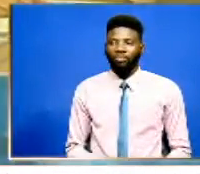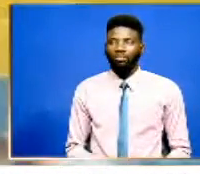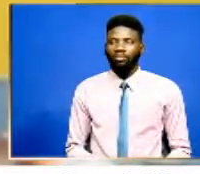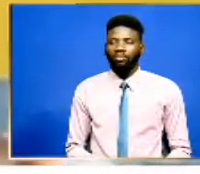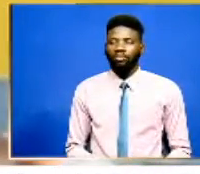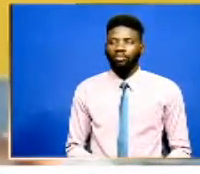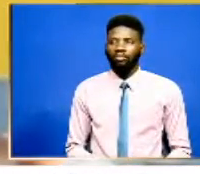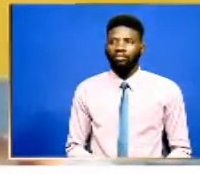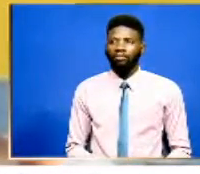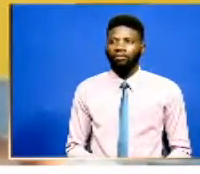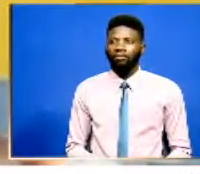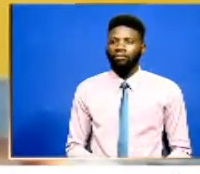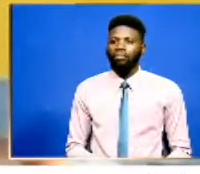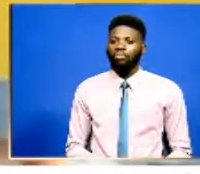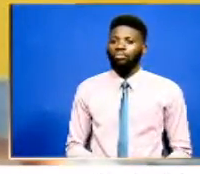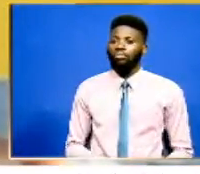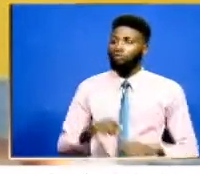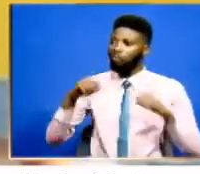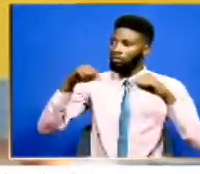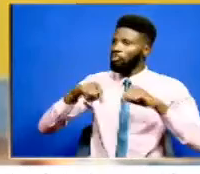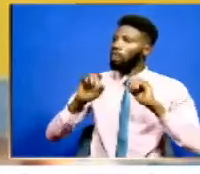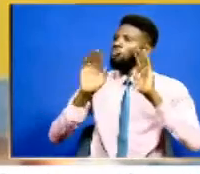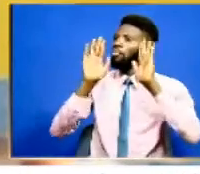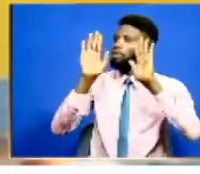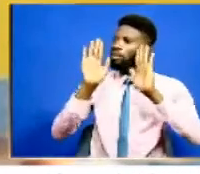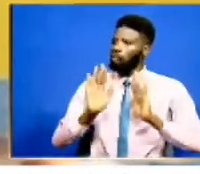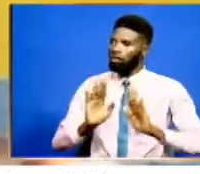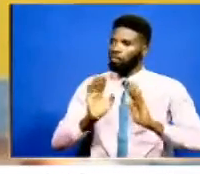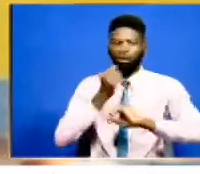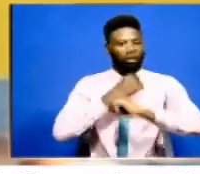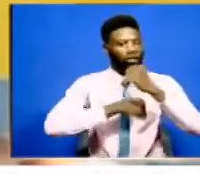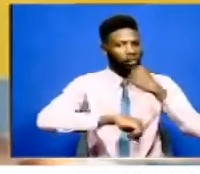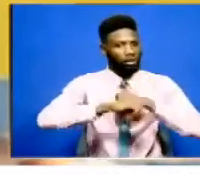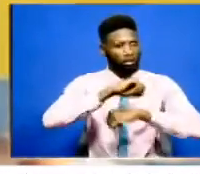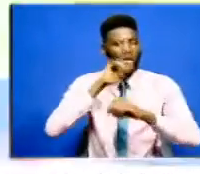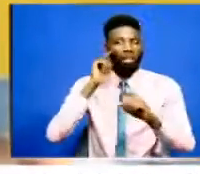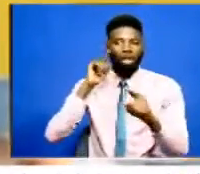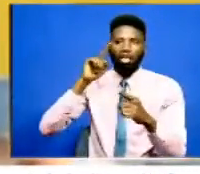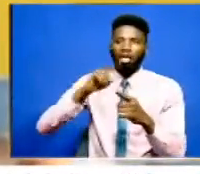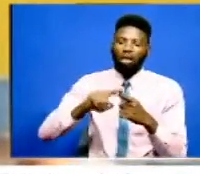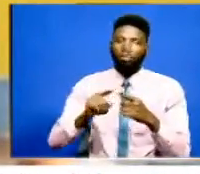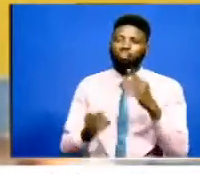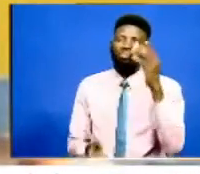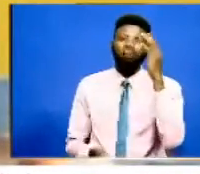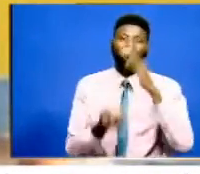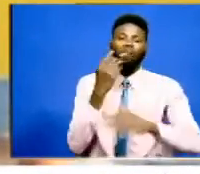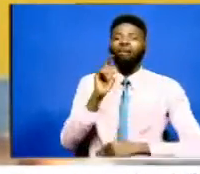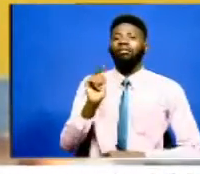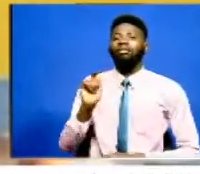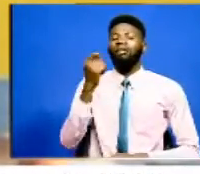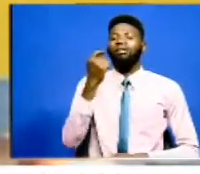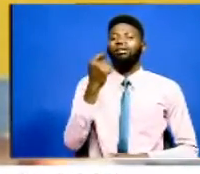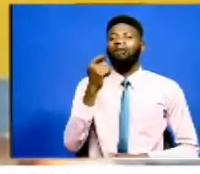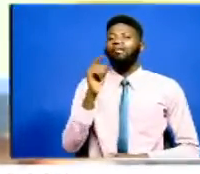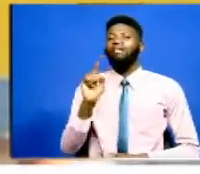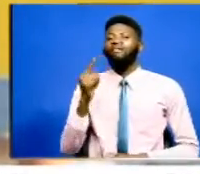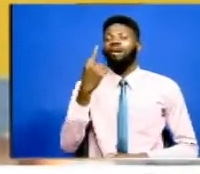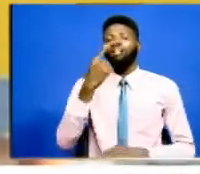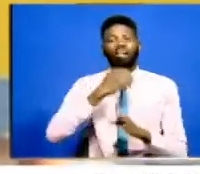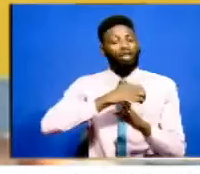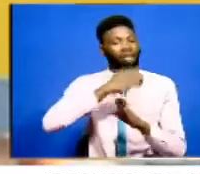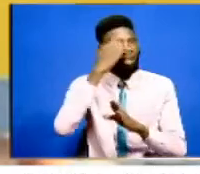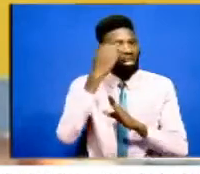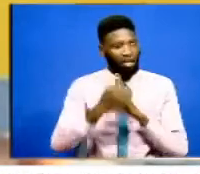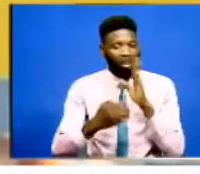This important event to inaugurate Kenya's first ever End Malaria